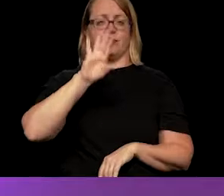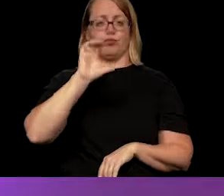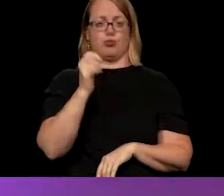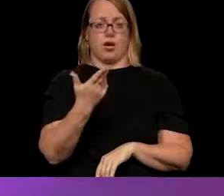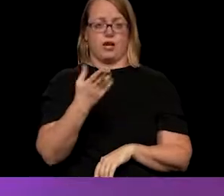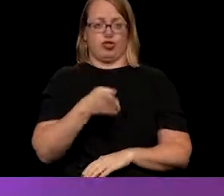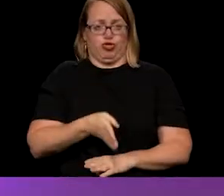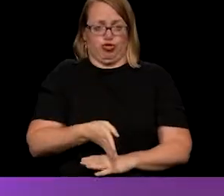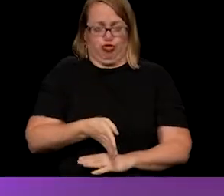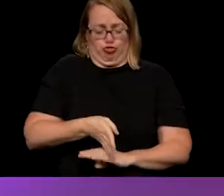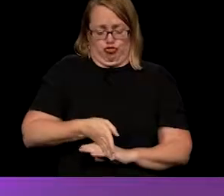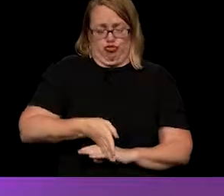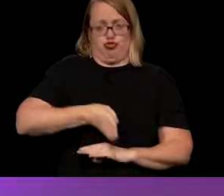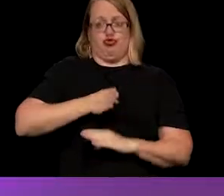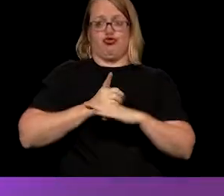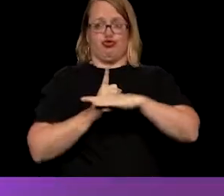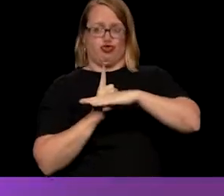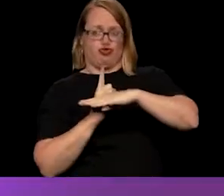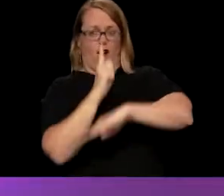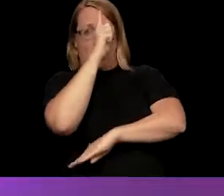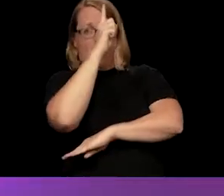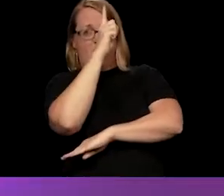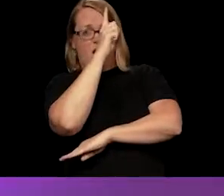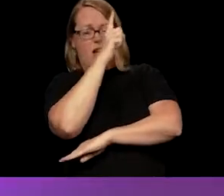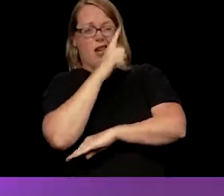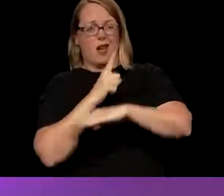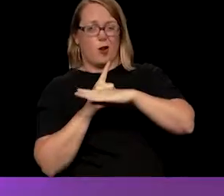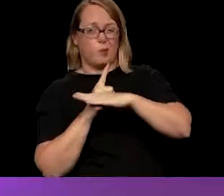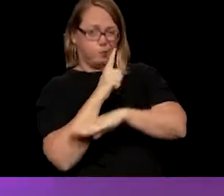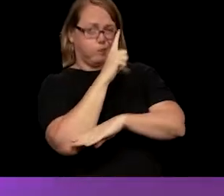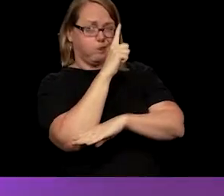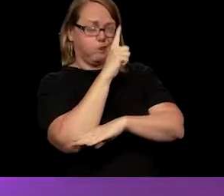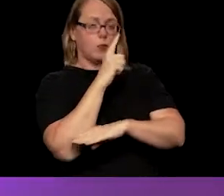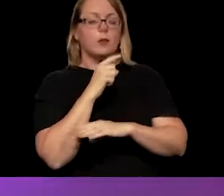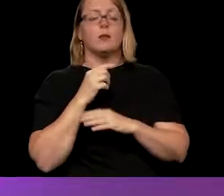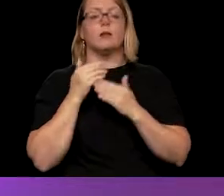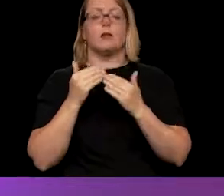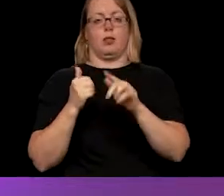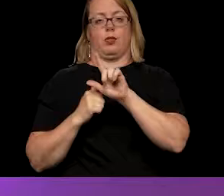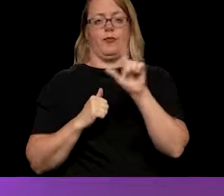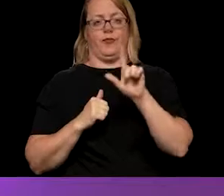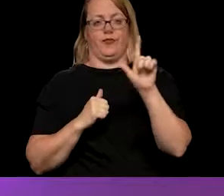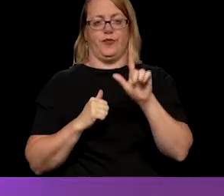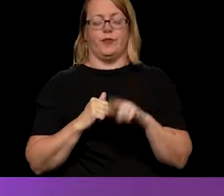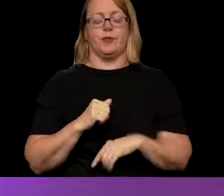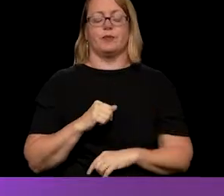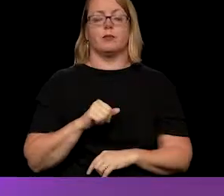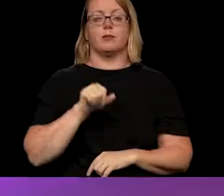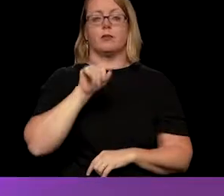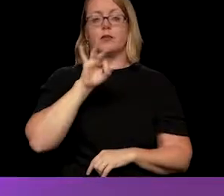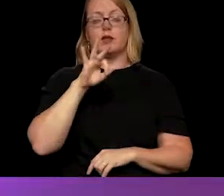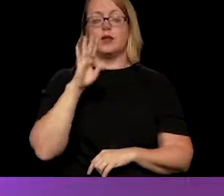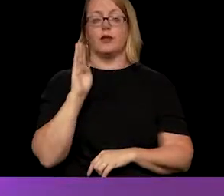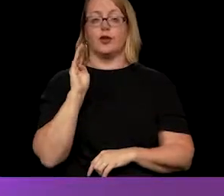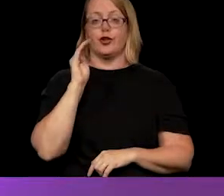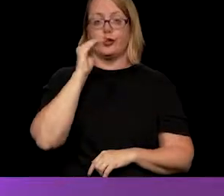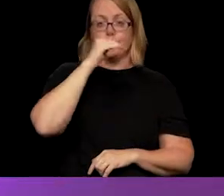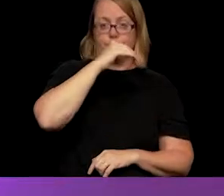down a bit, the black line goes on the under side of each branch.